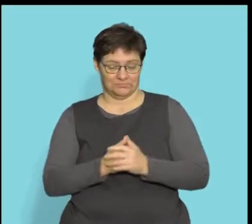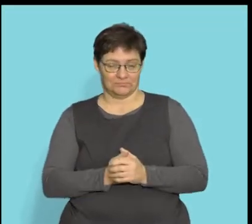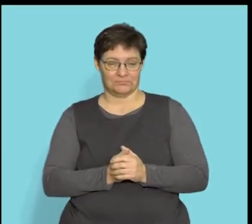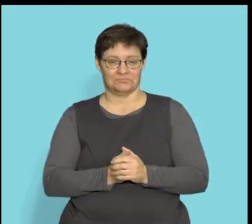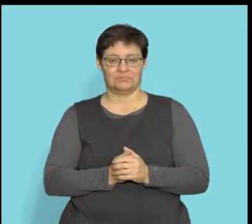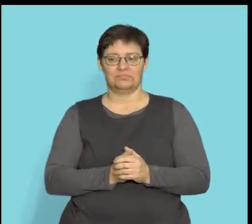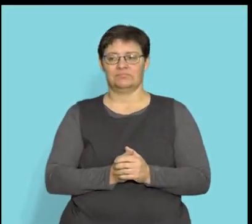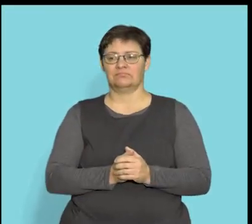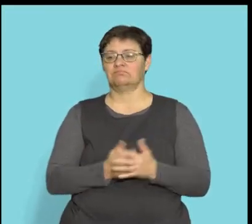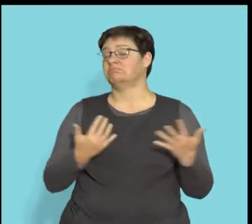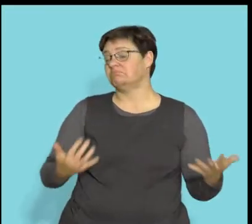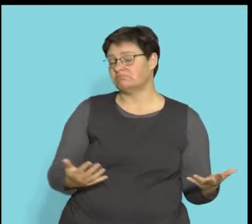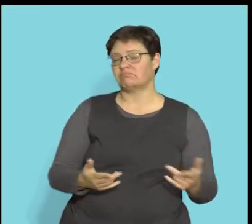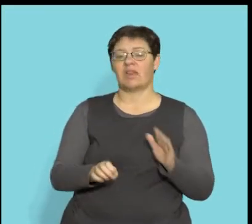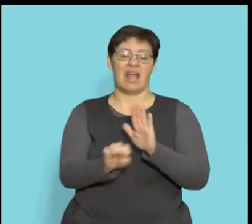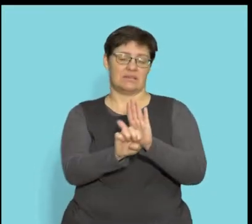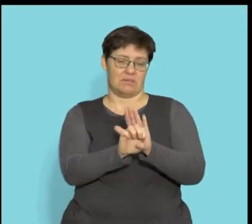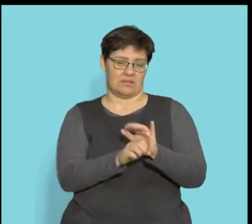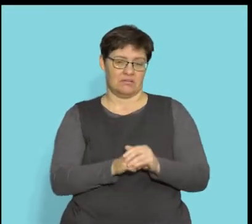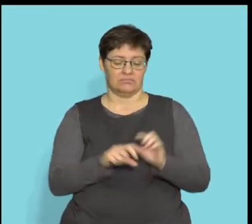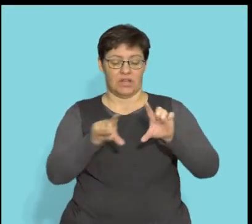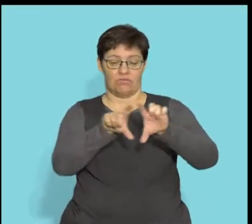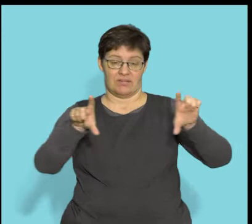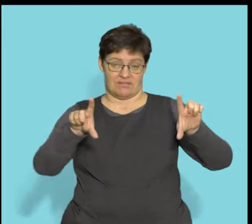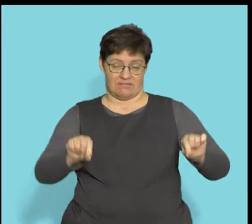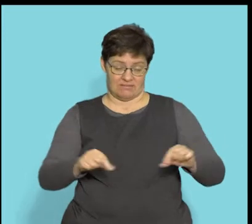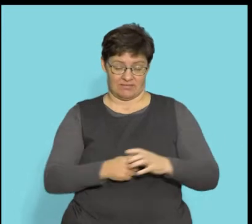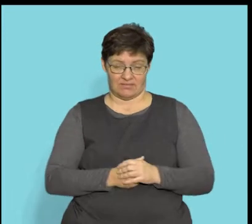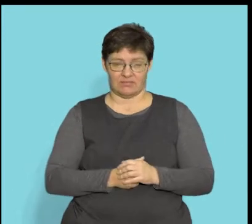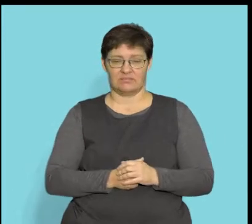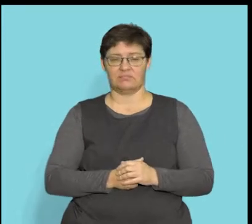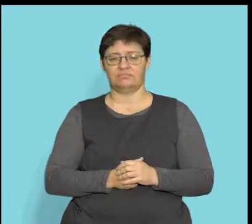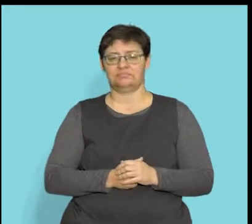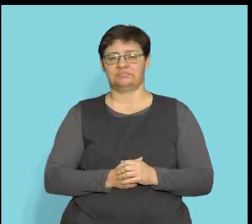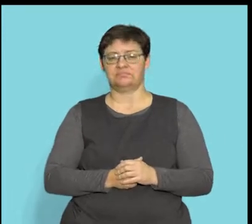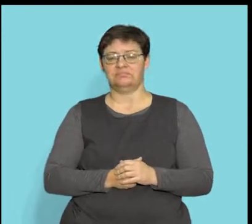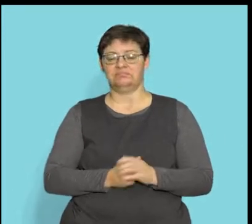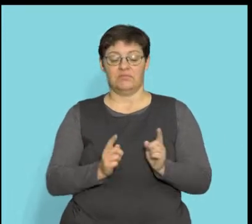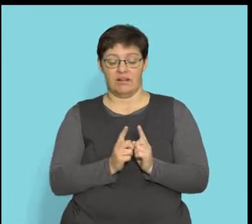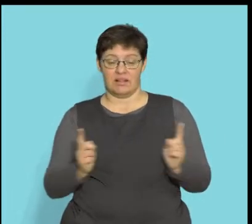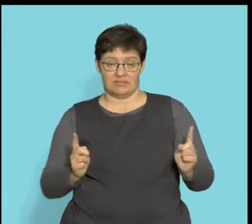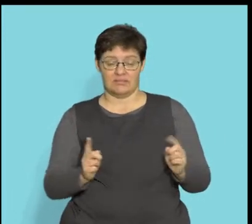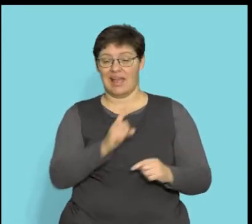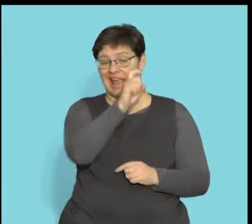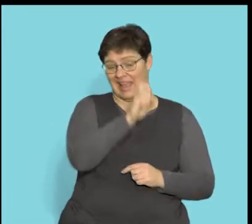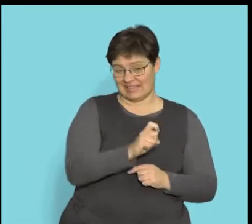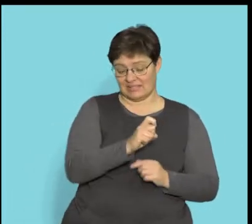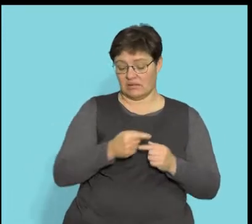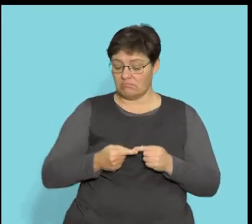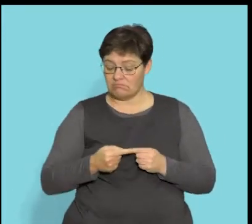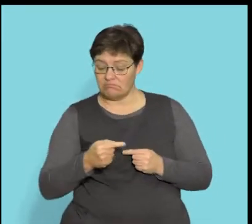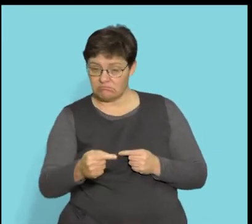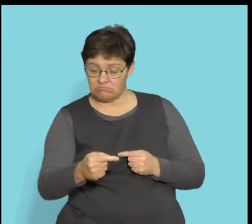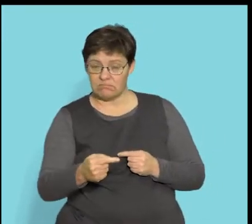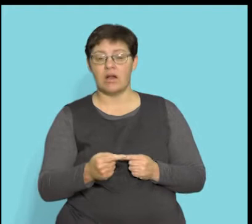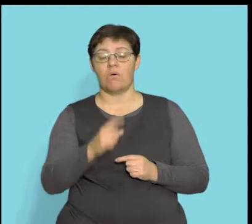So if I were to use an example of a rectangle and the length is x units and the